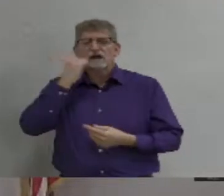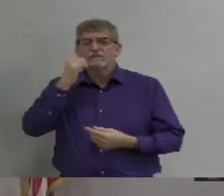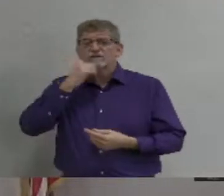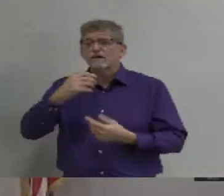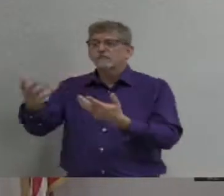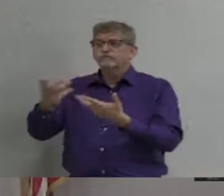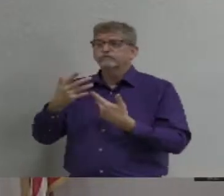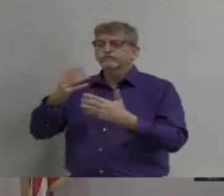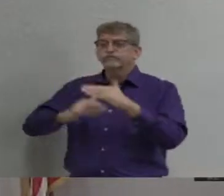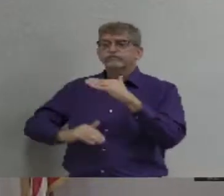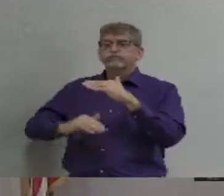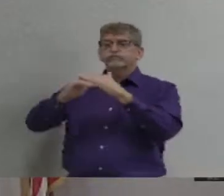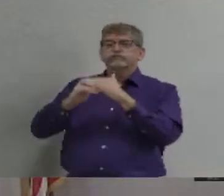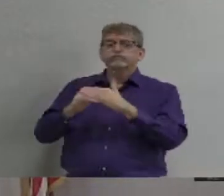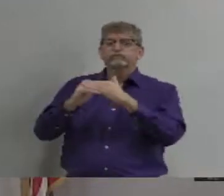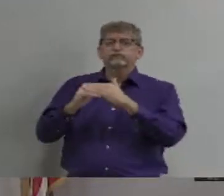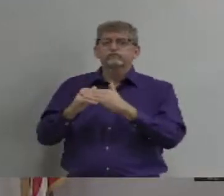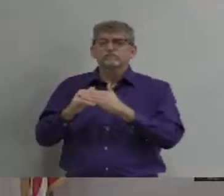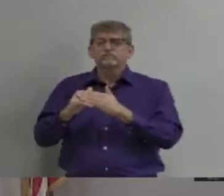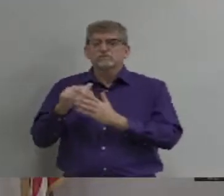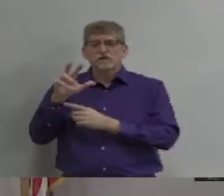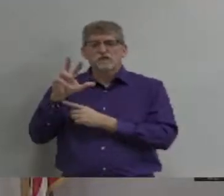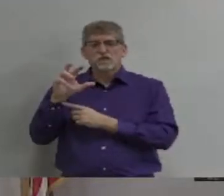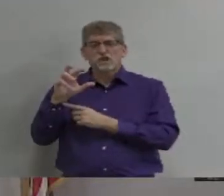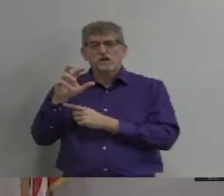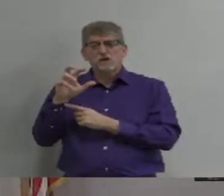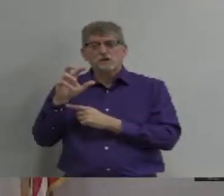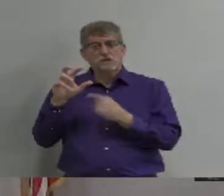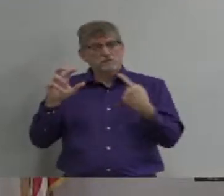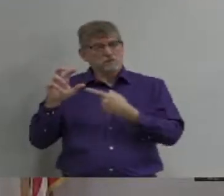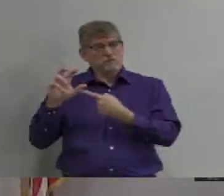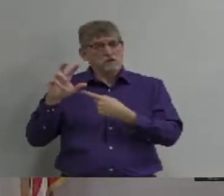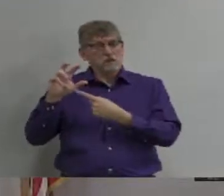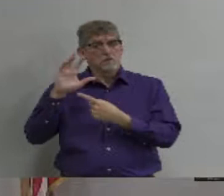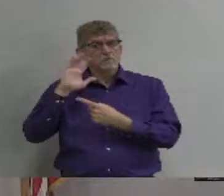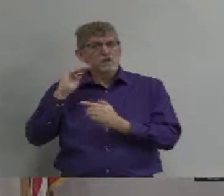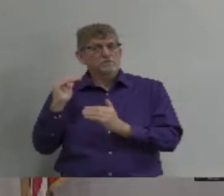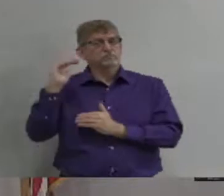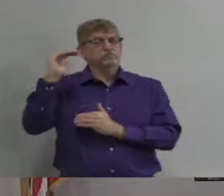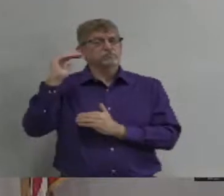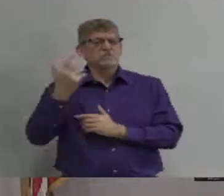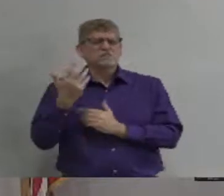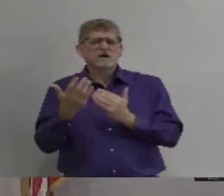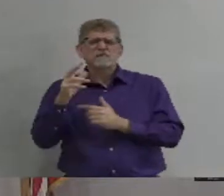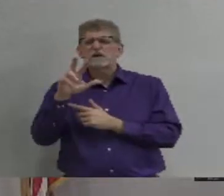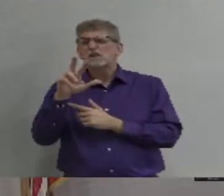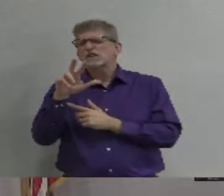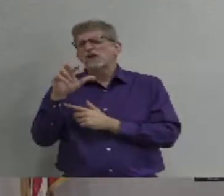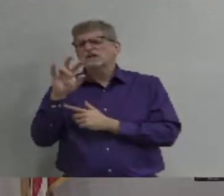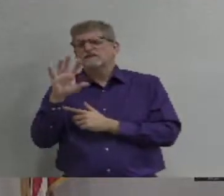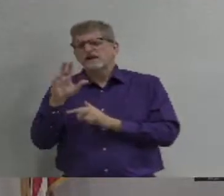300. We're going to increase that a little bit in the near future, probably to 375.